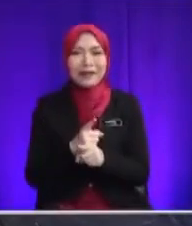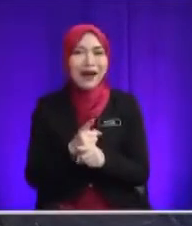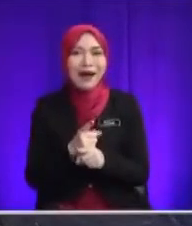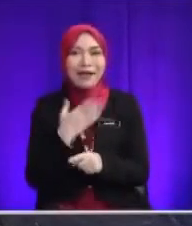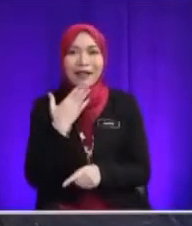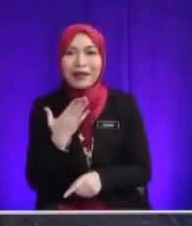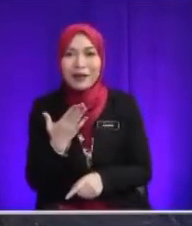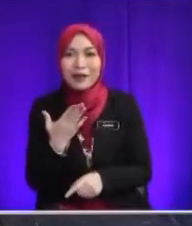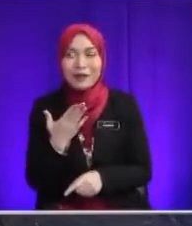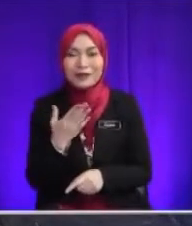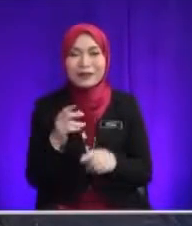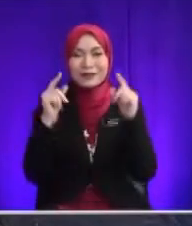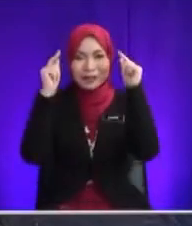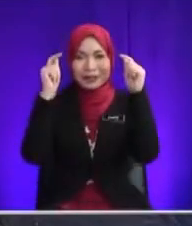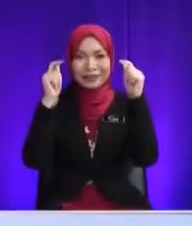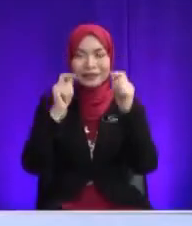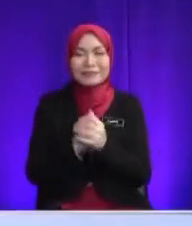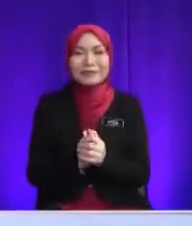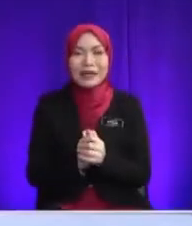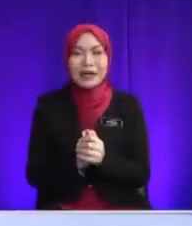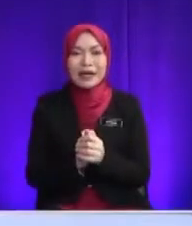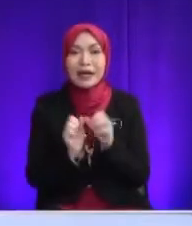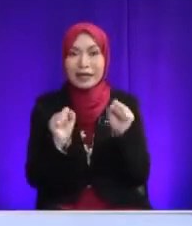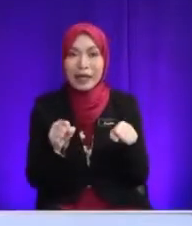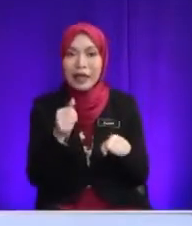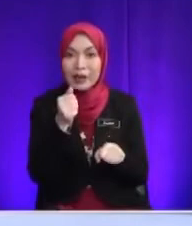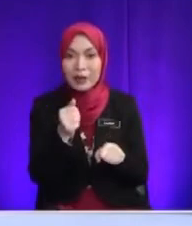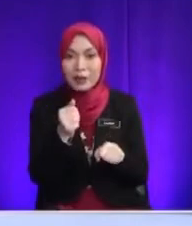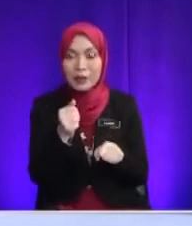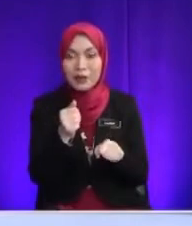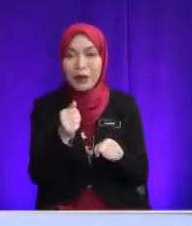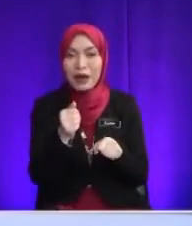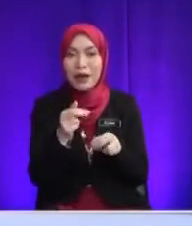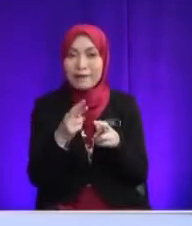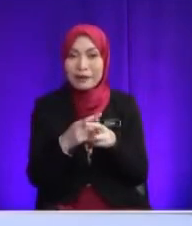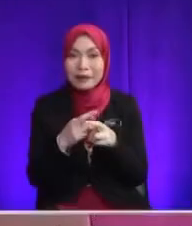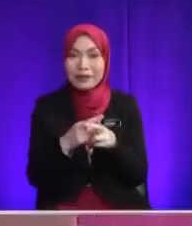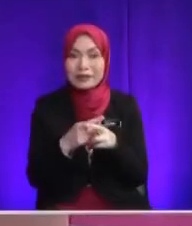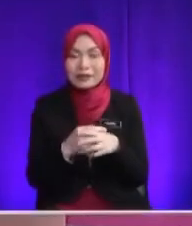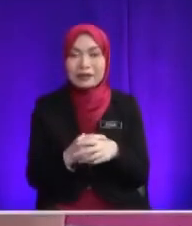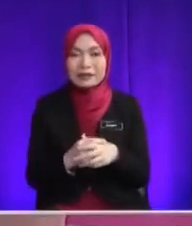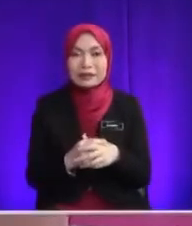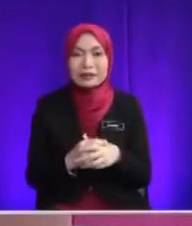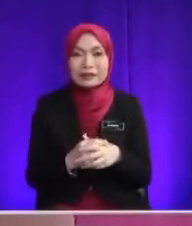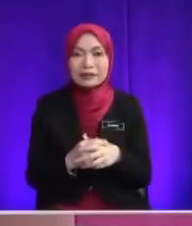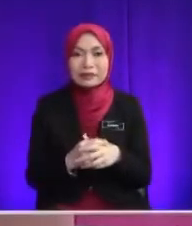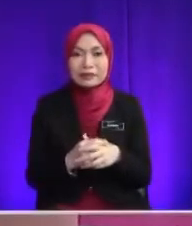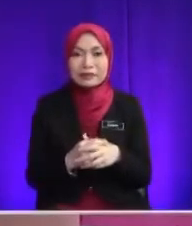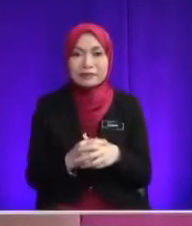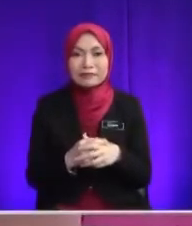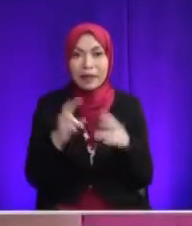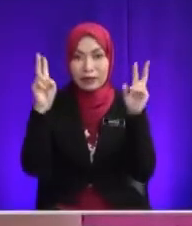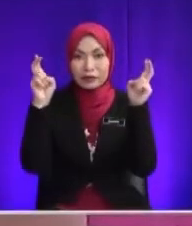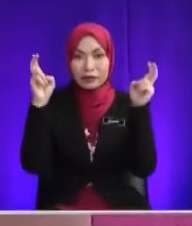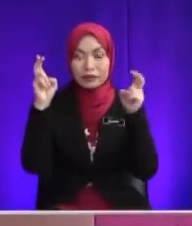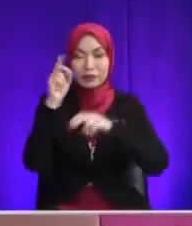could you also share with us like a summary on what we just did together in this segment? Alright, so for this one, the students actually